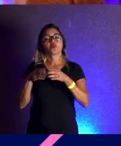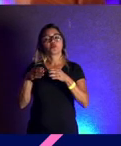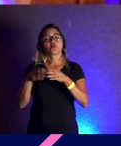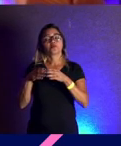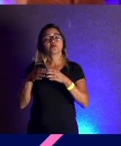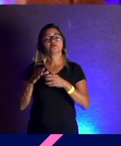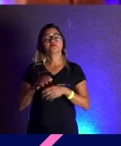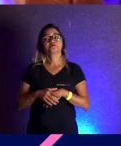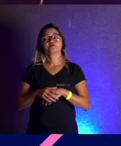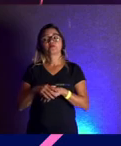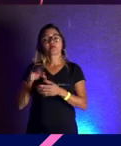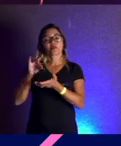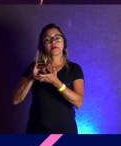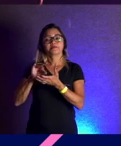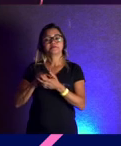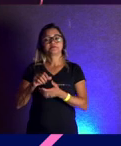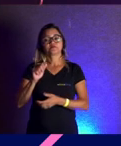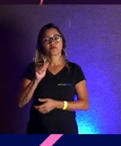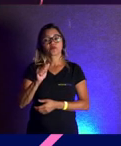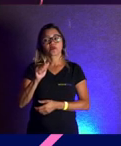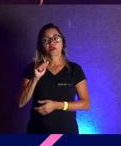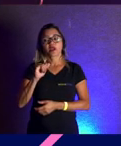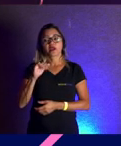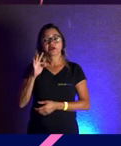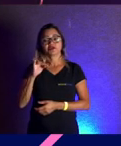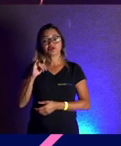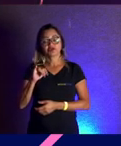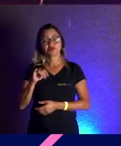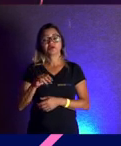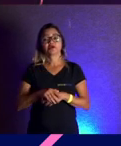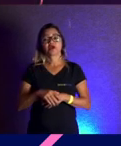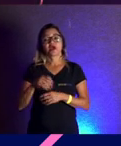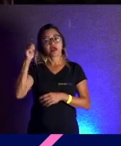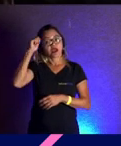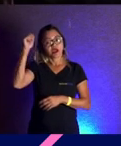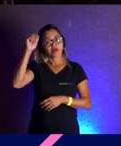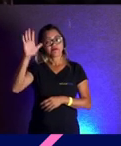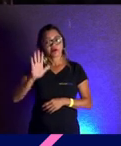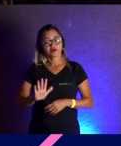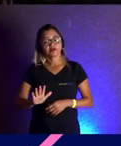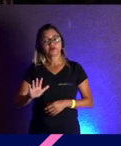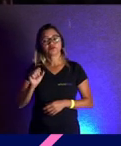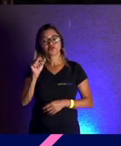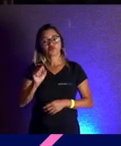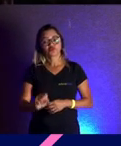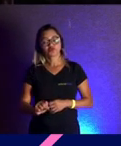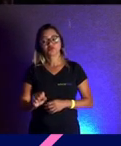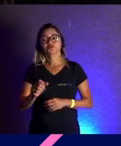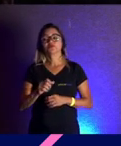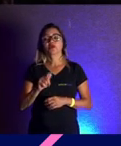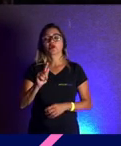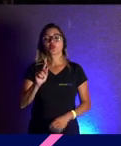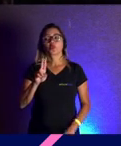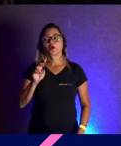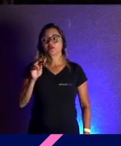Africa and Guatemala, and all of our paragraphs where we had a conclusion, and according to the reports given to the